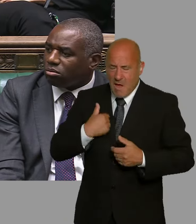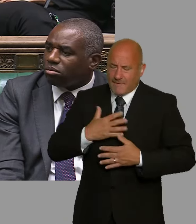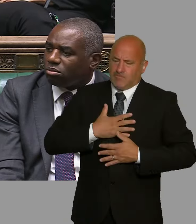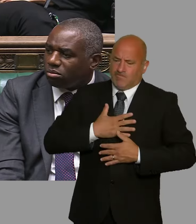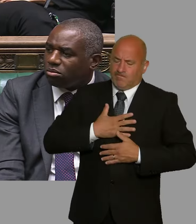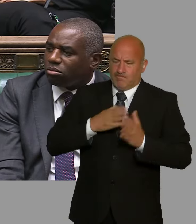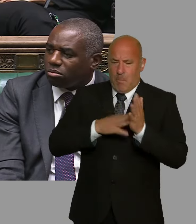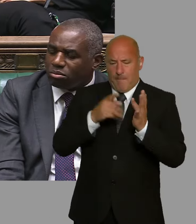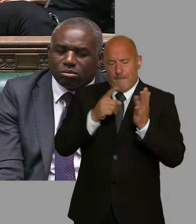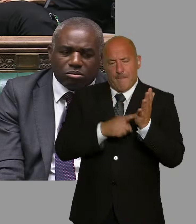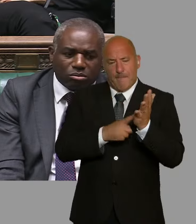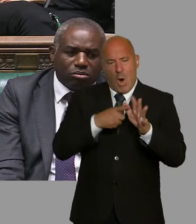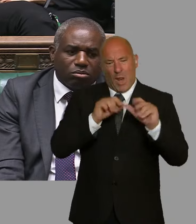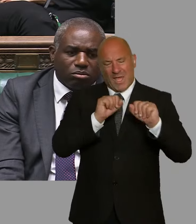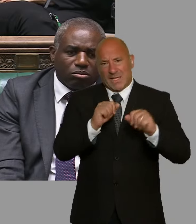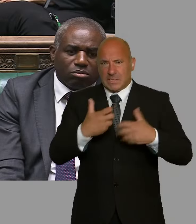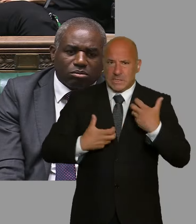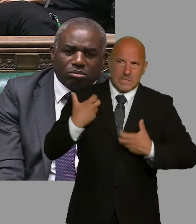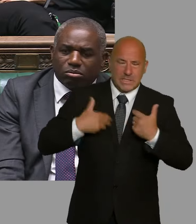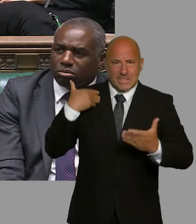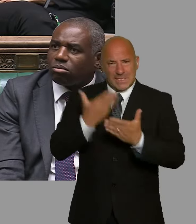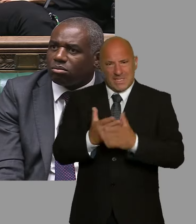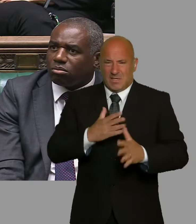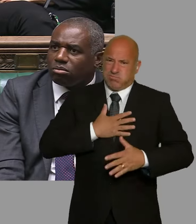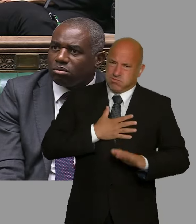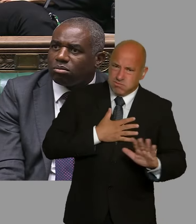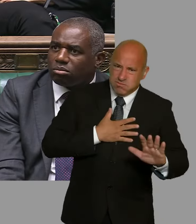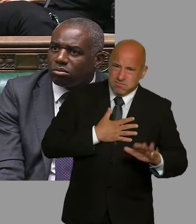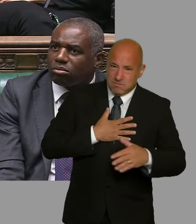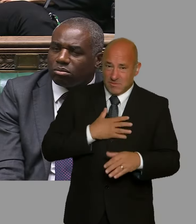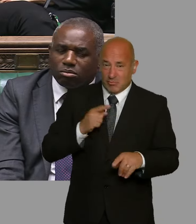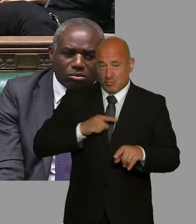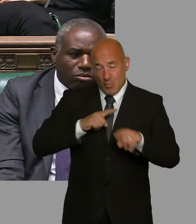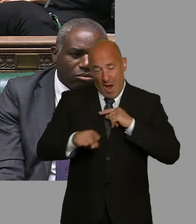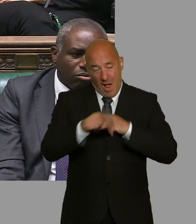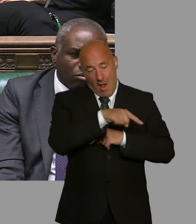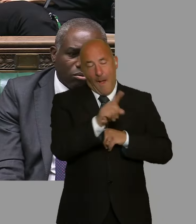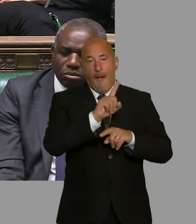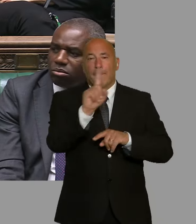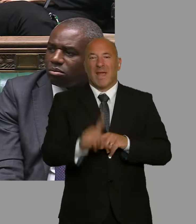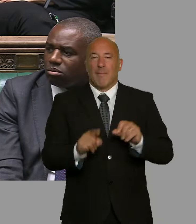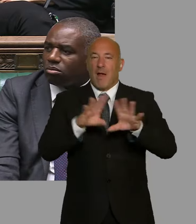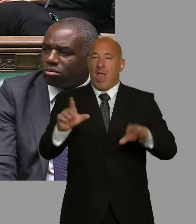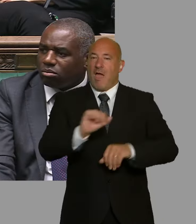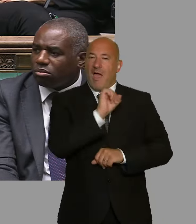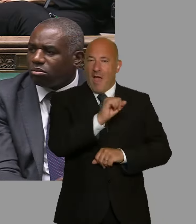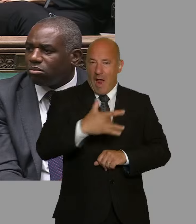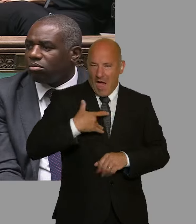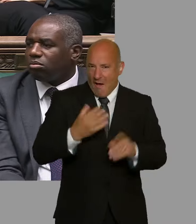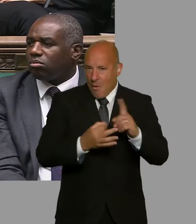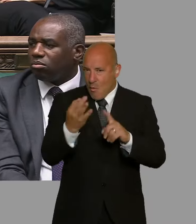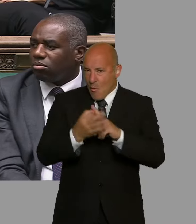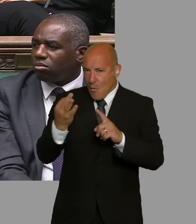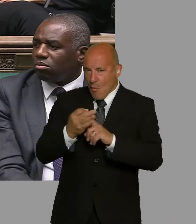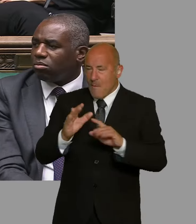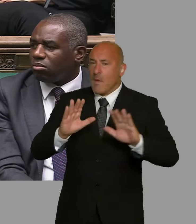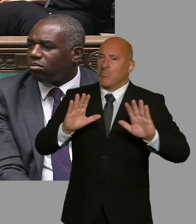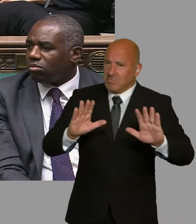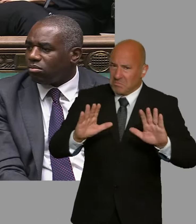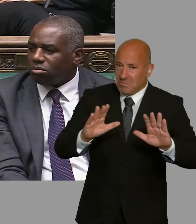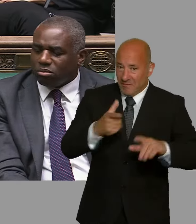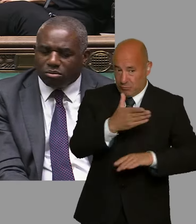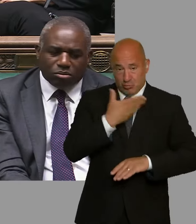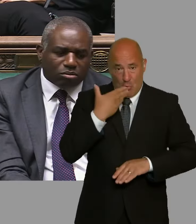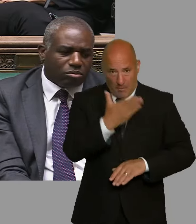the case. So if she could provide the details, I'll make sure that it gets proper attention and that we can deal with the particular problem she's raised. And I'm grateful to